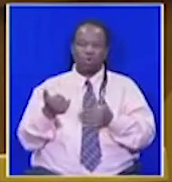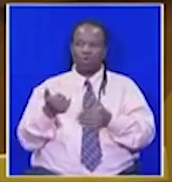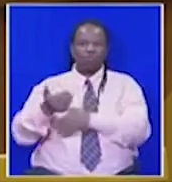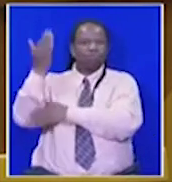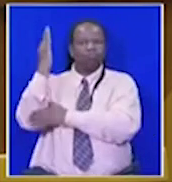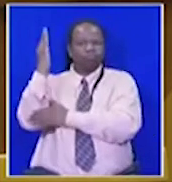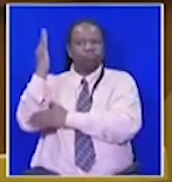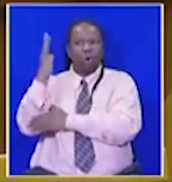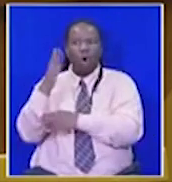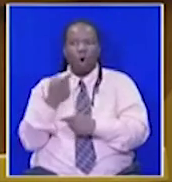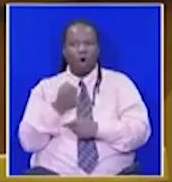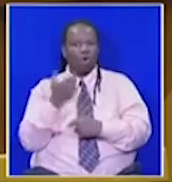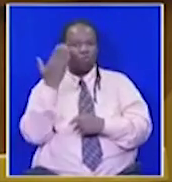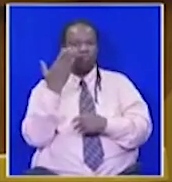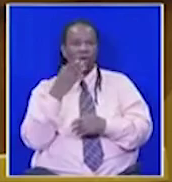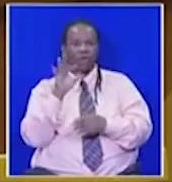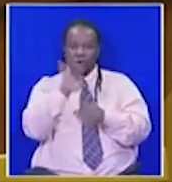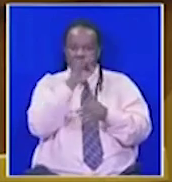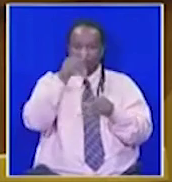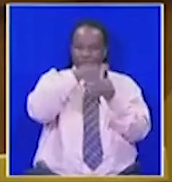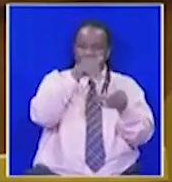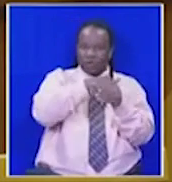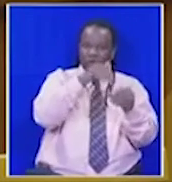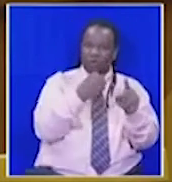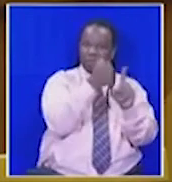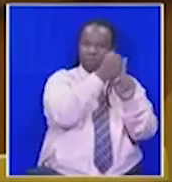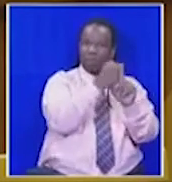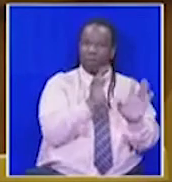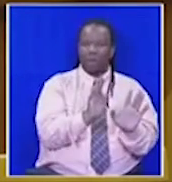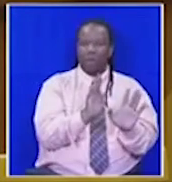providing intelligent, workable, structural solutions.